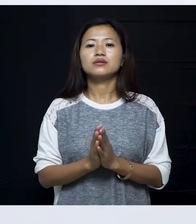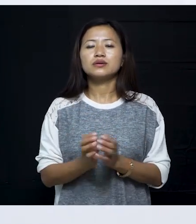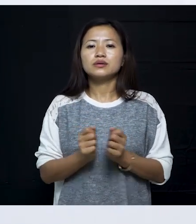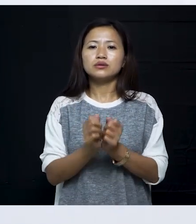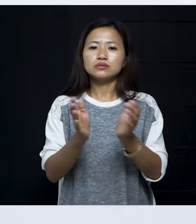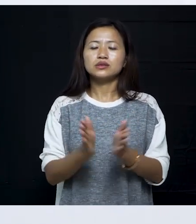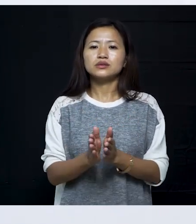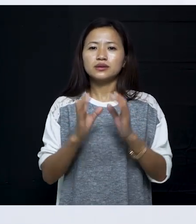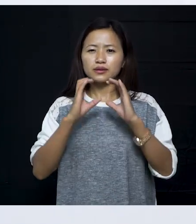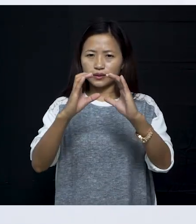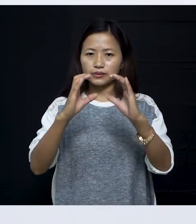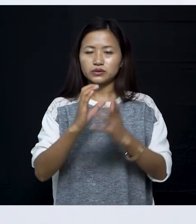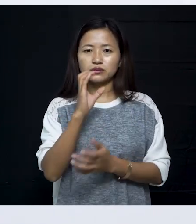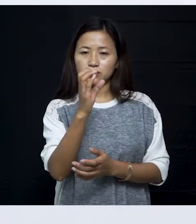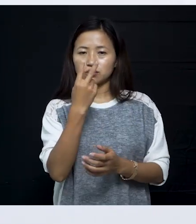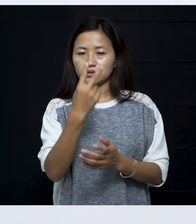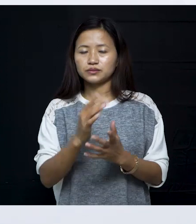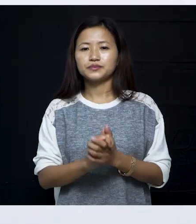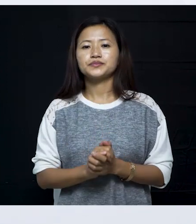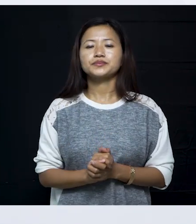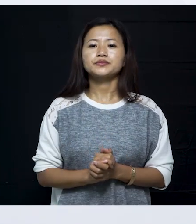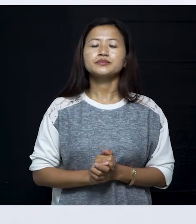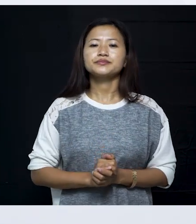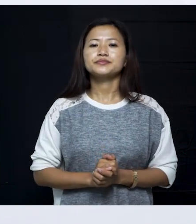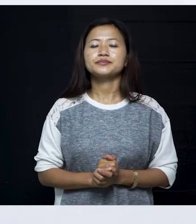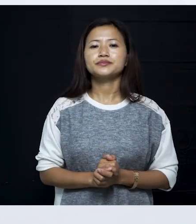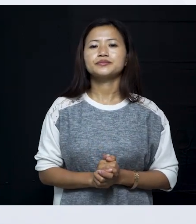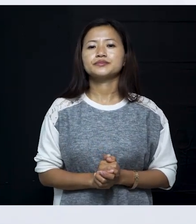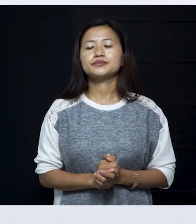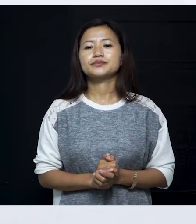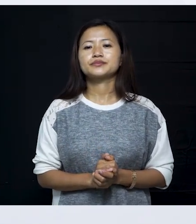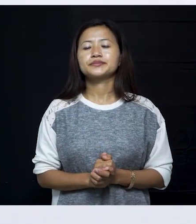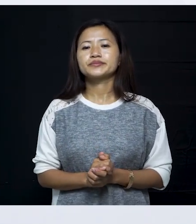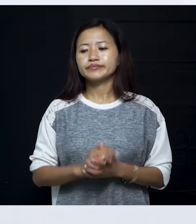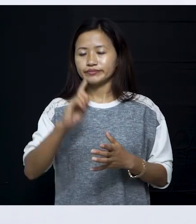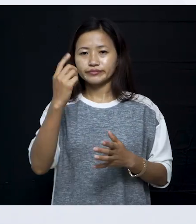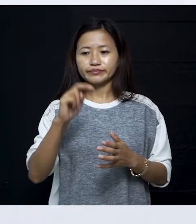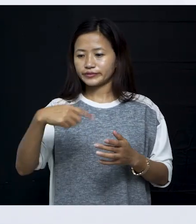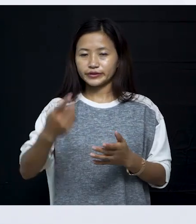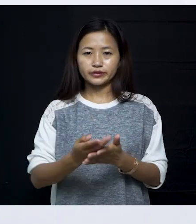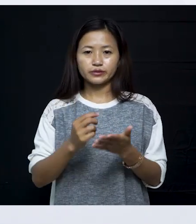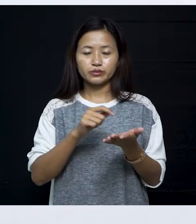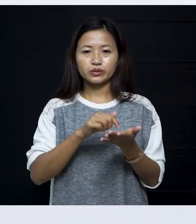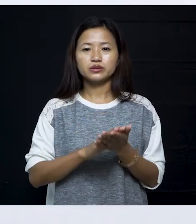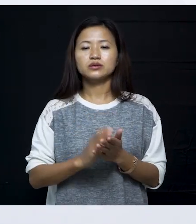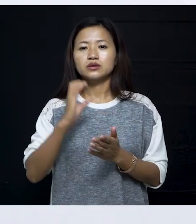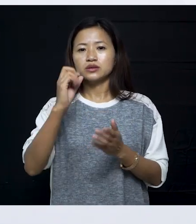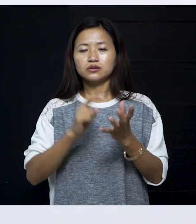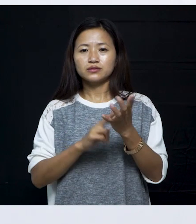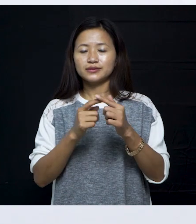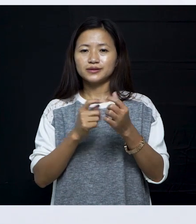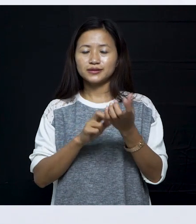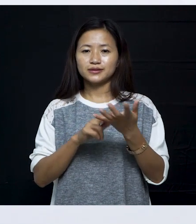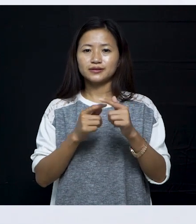within a caption, in fact. So that is how you can go about with it. Now, the next point is content. Under content,